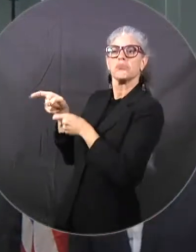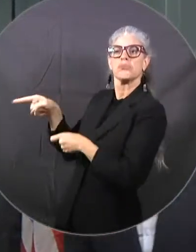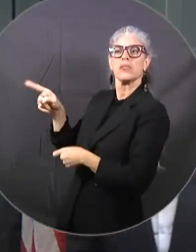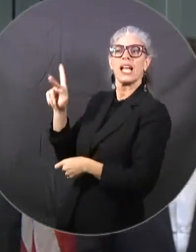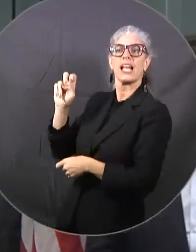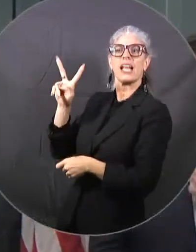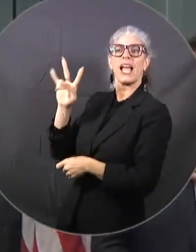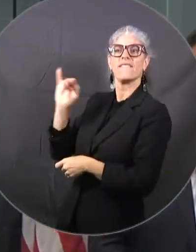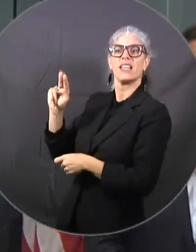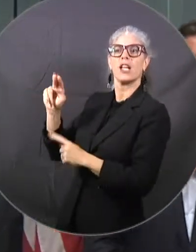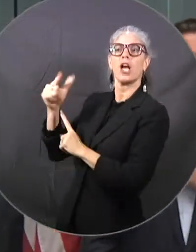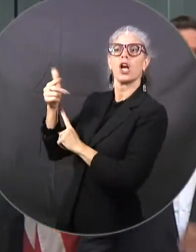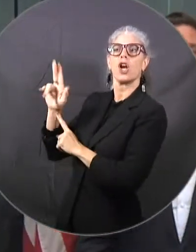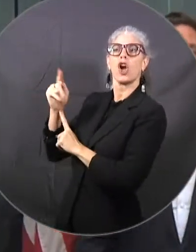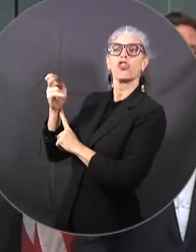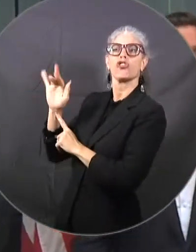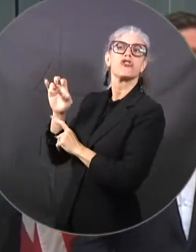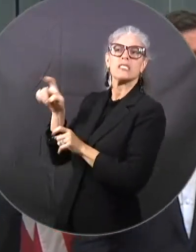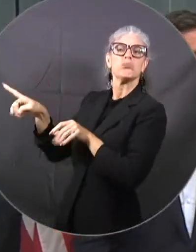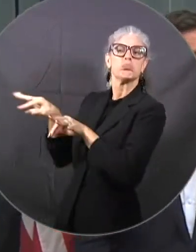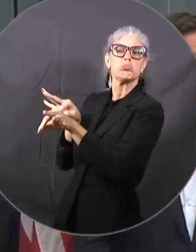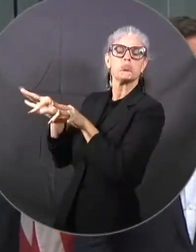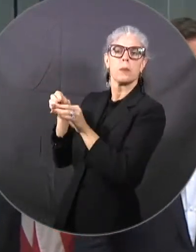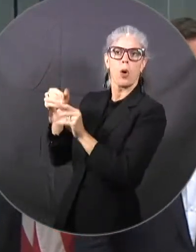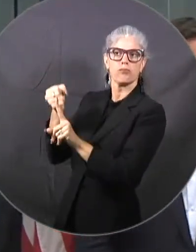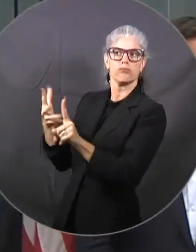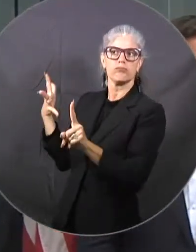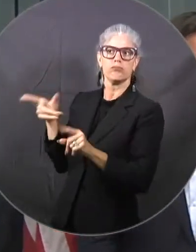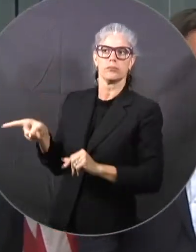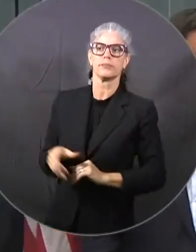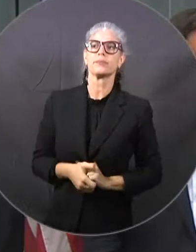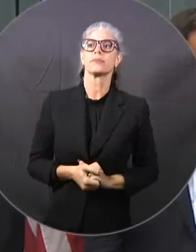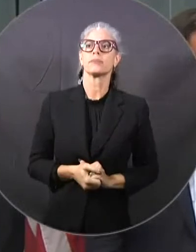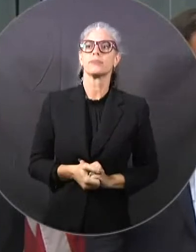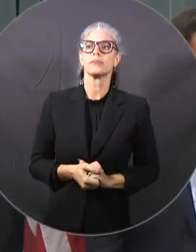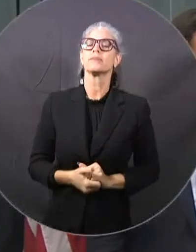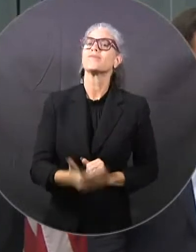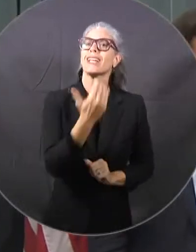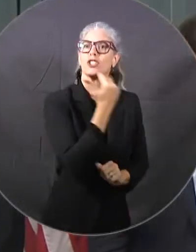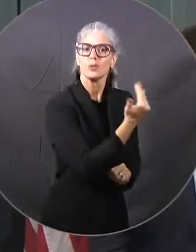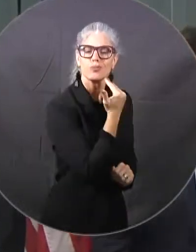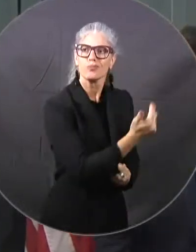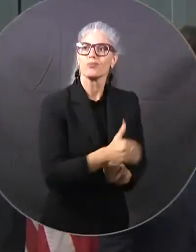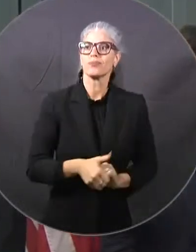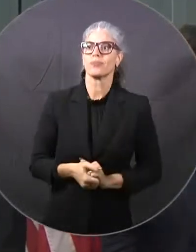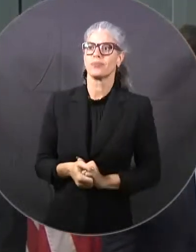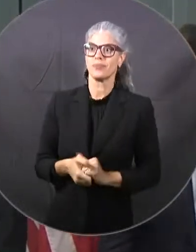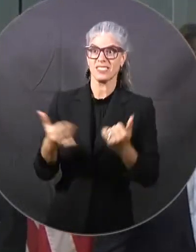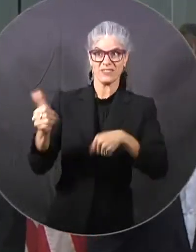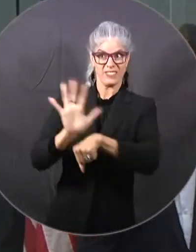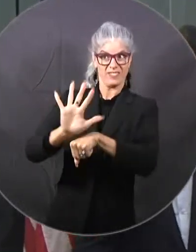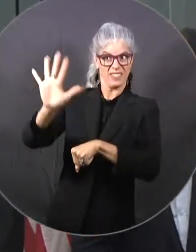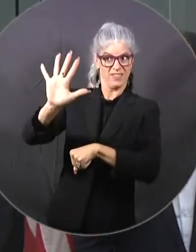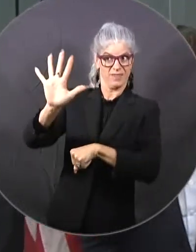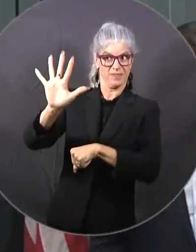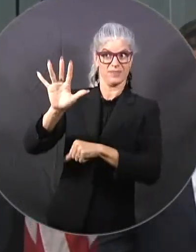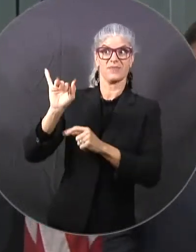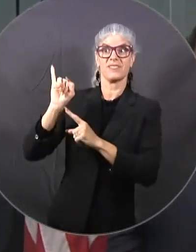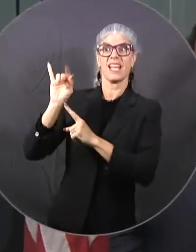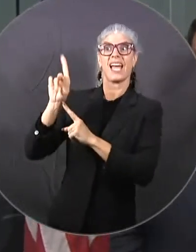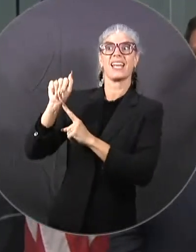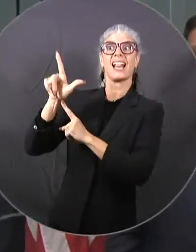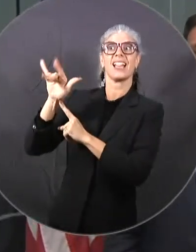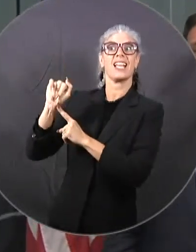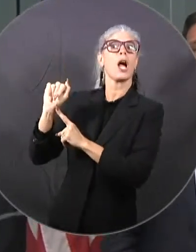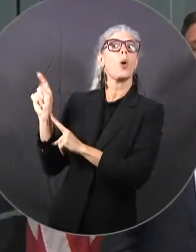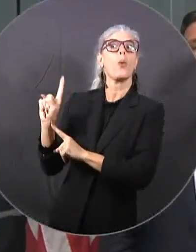Thank you, Governor. As of 5 p.m. today, Tropical Storm Idalia was located about 35 miles south-southwest of